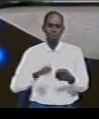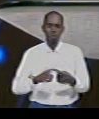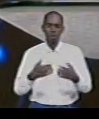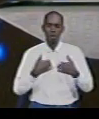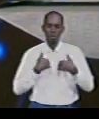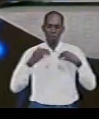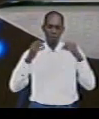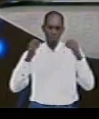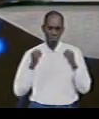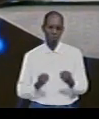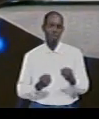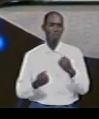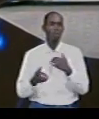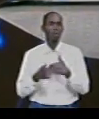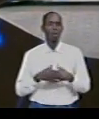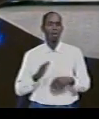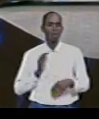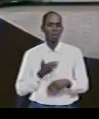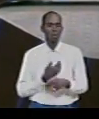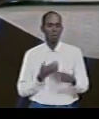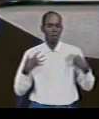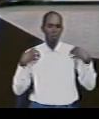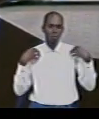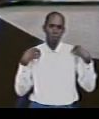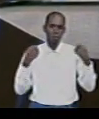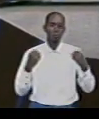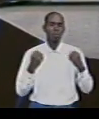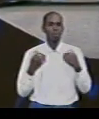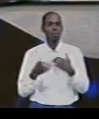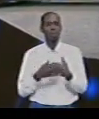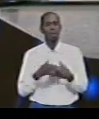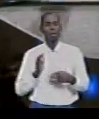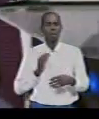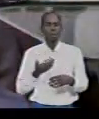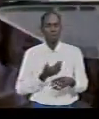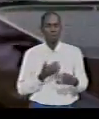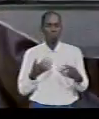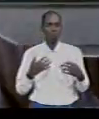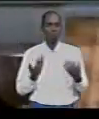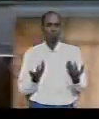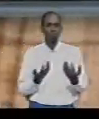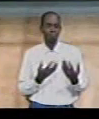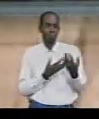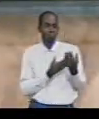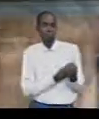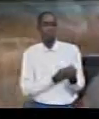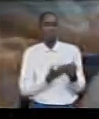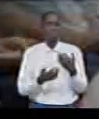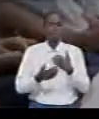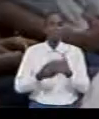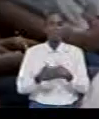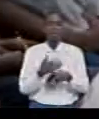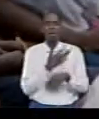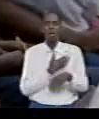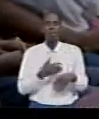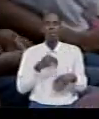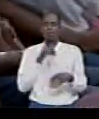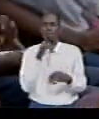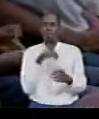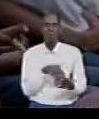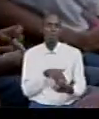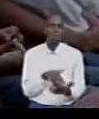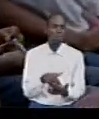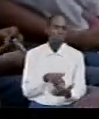our strength, our courage, a boldness, and not be cringing and crawling